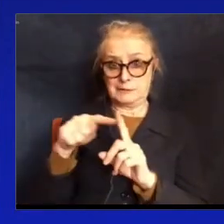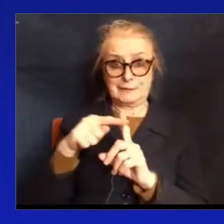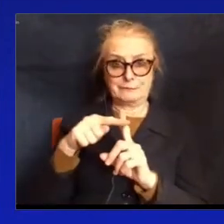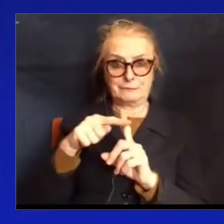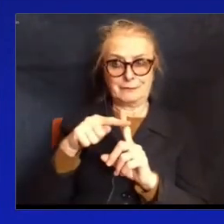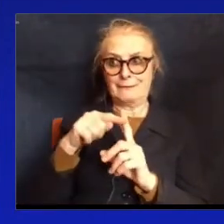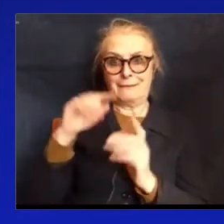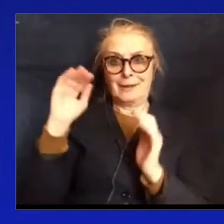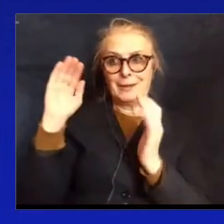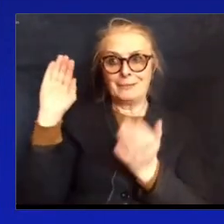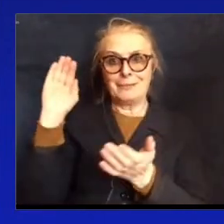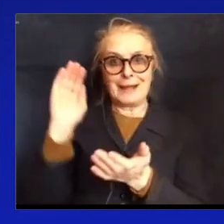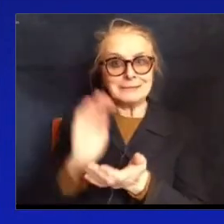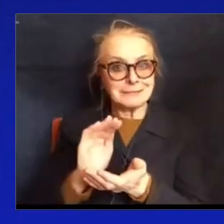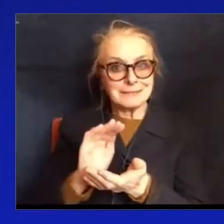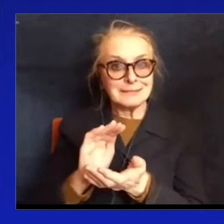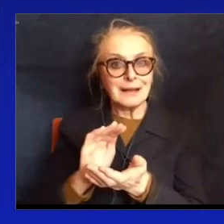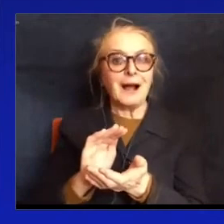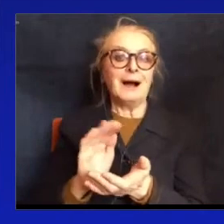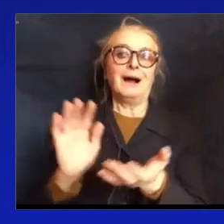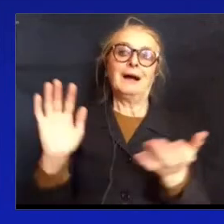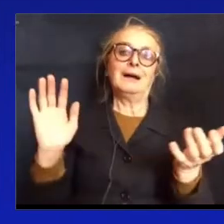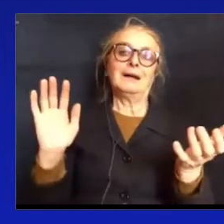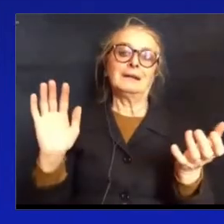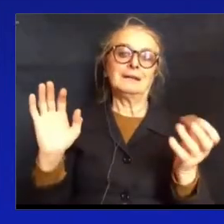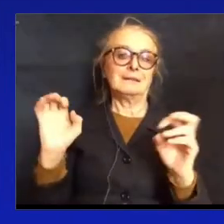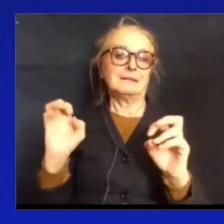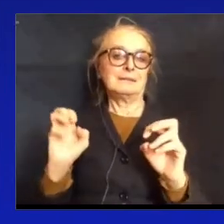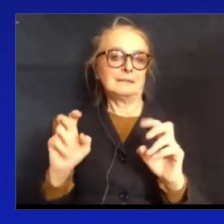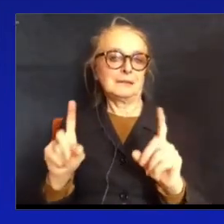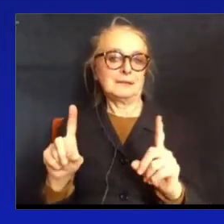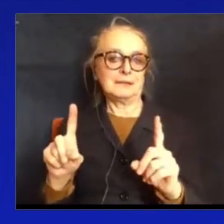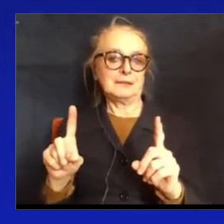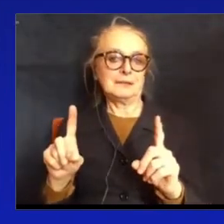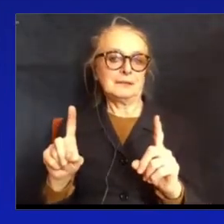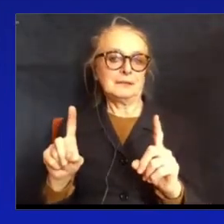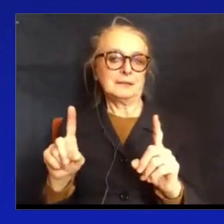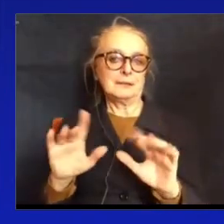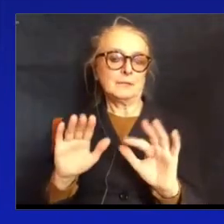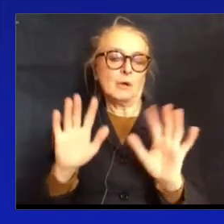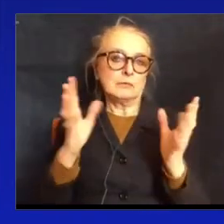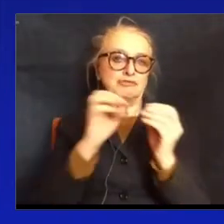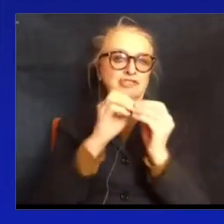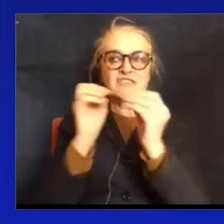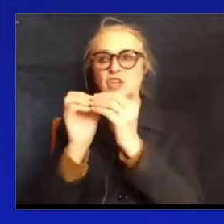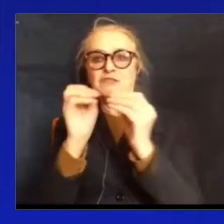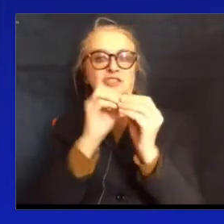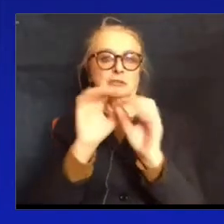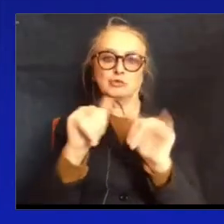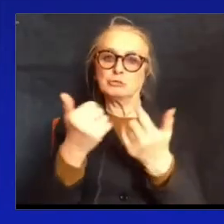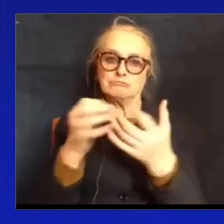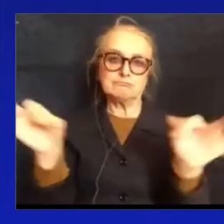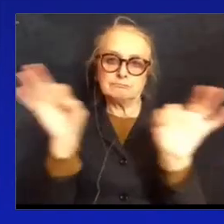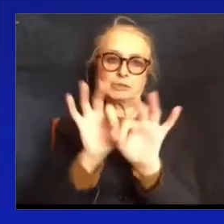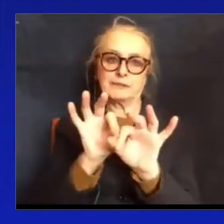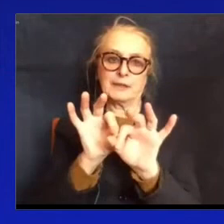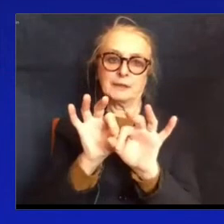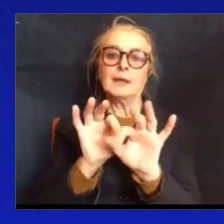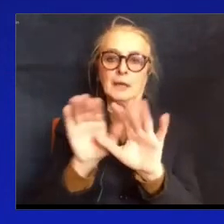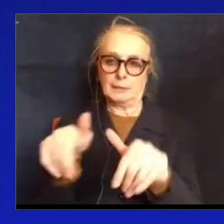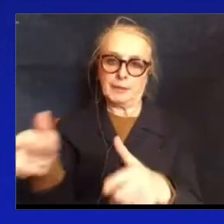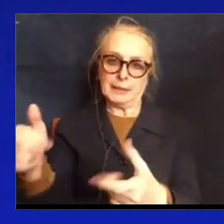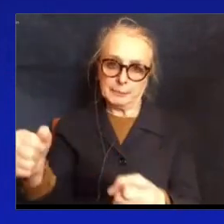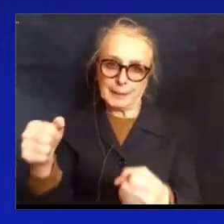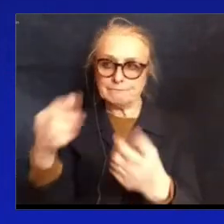local medical officer of health is one of the things that they're looking at, to understand, do we have confidence that we can manage the situation?